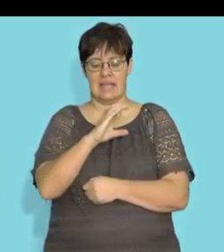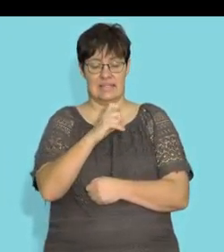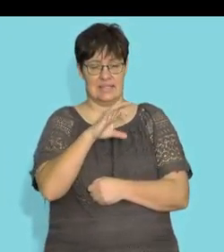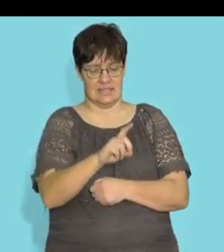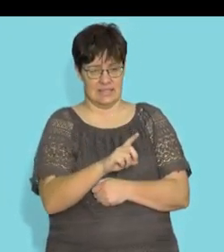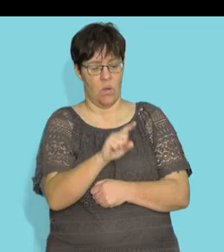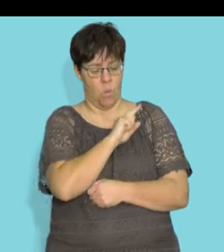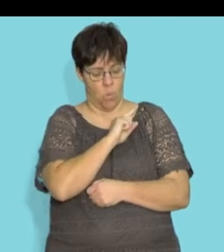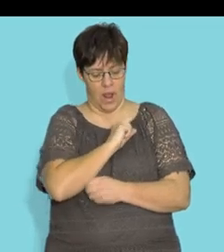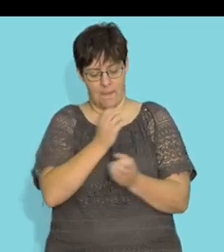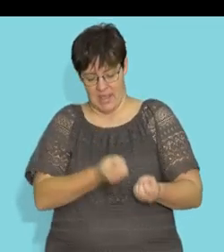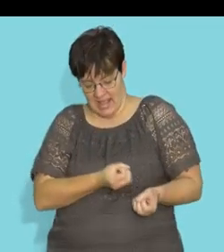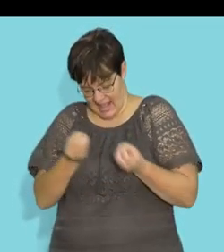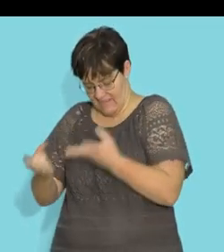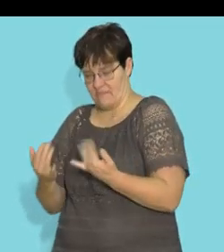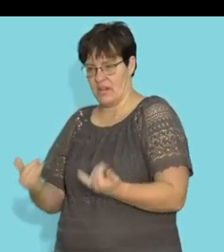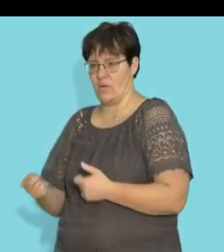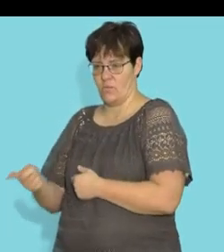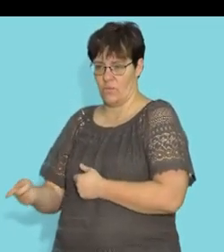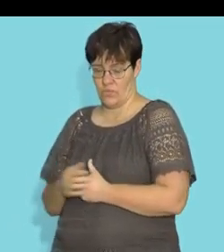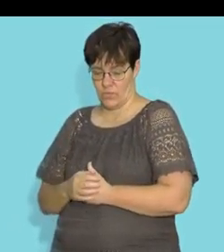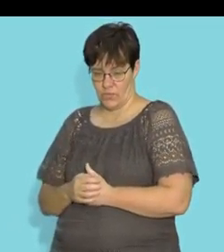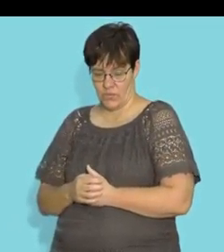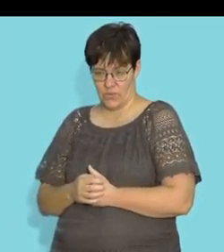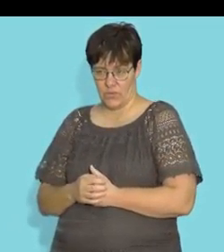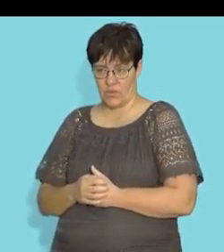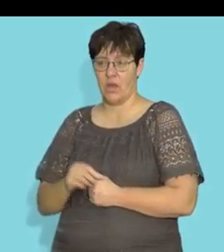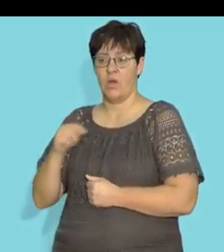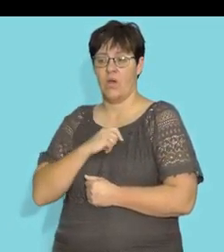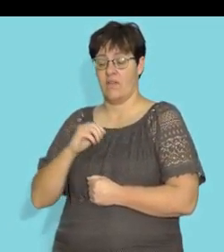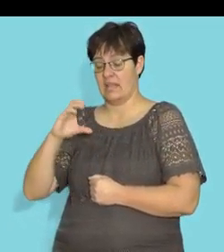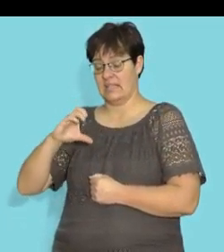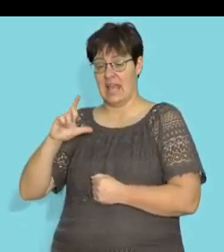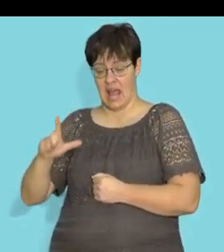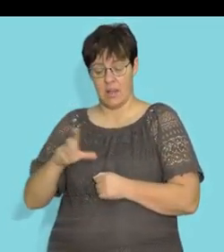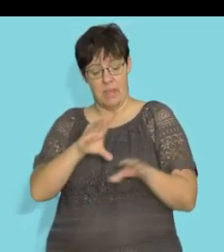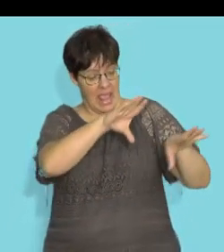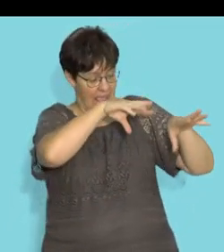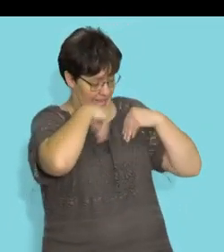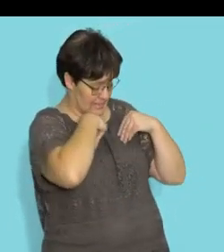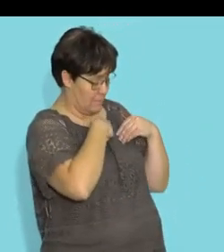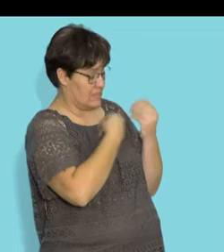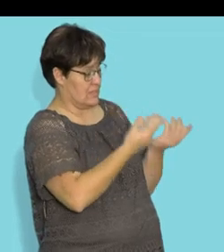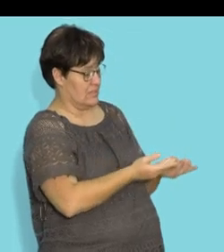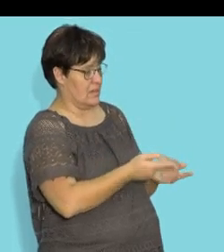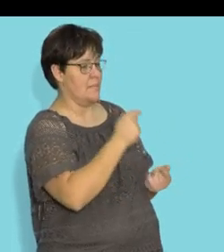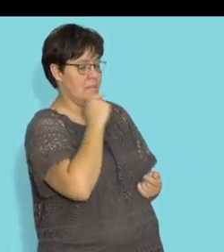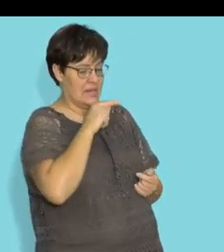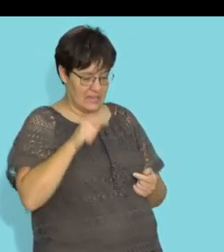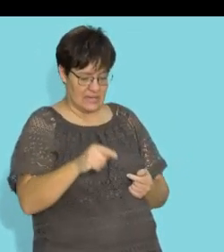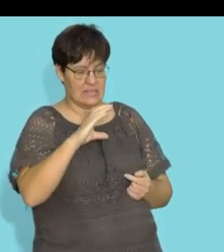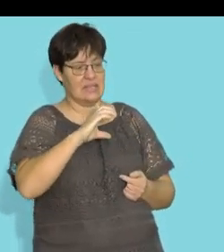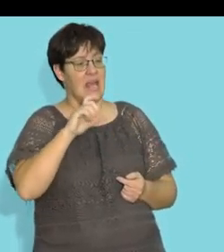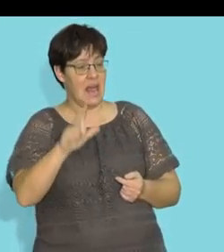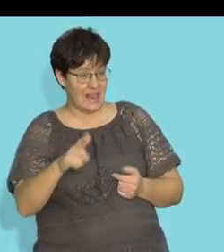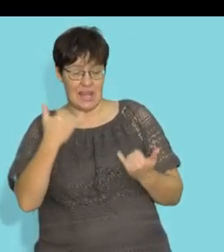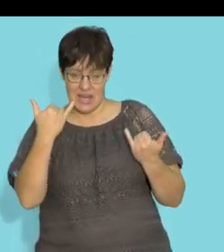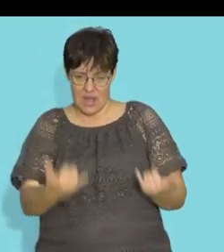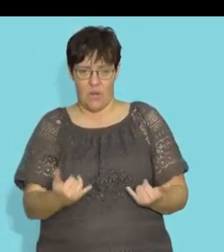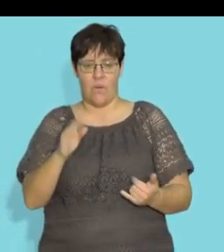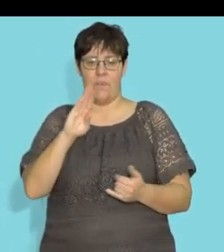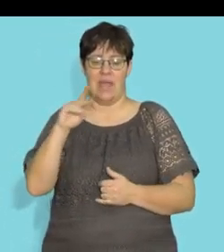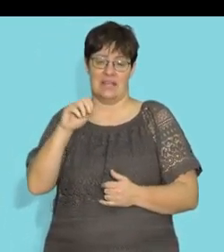chlorine or to the chloride ion. So when hydronium ion donate the proton, it